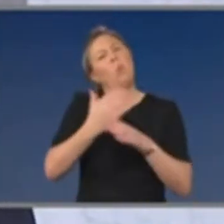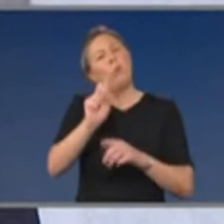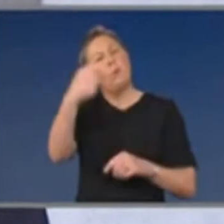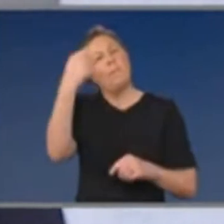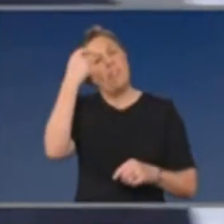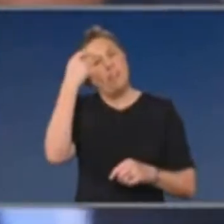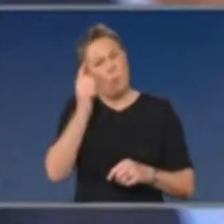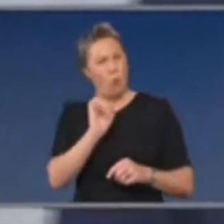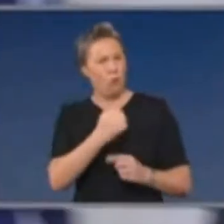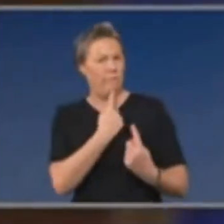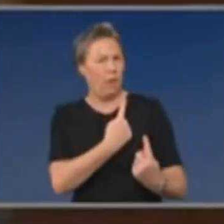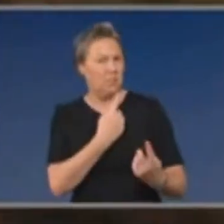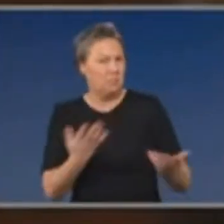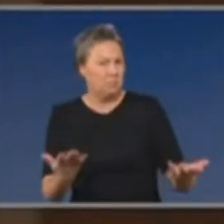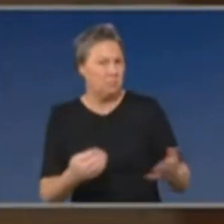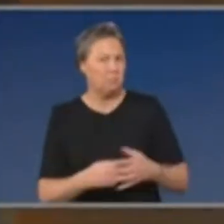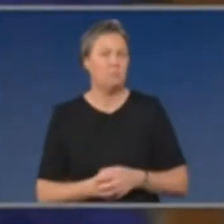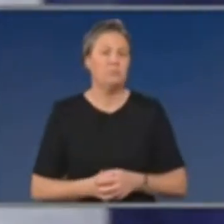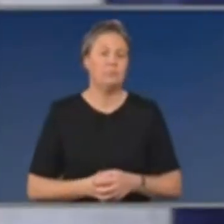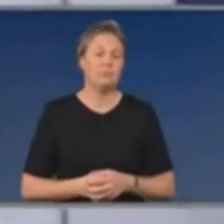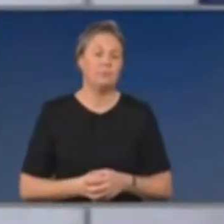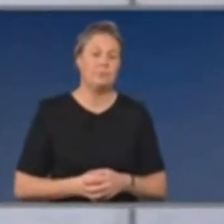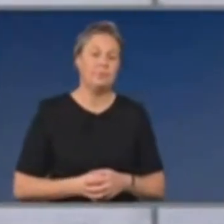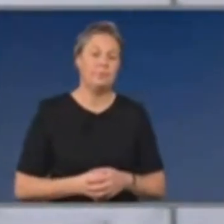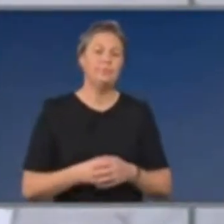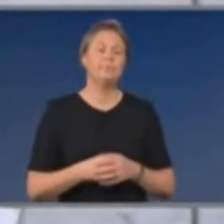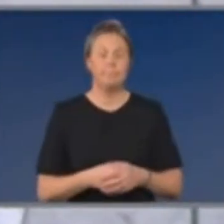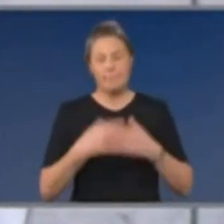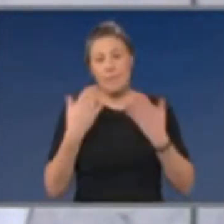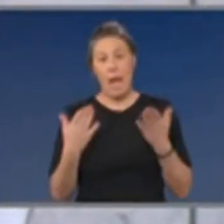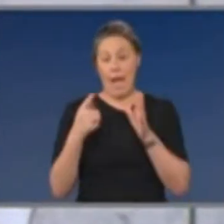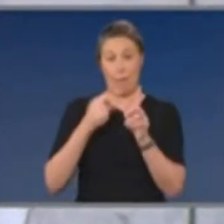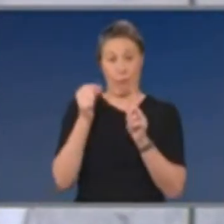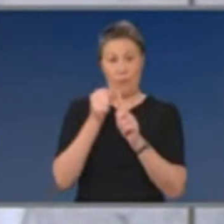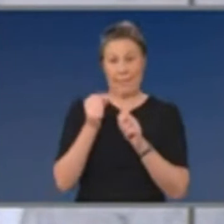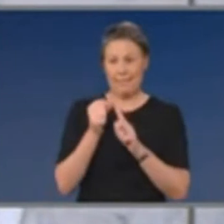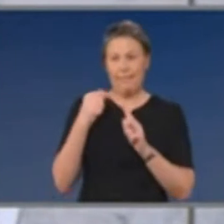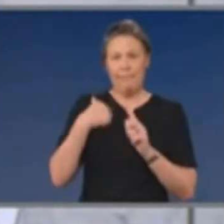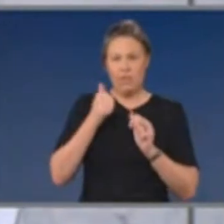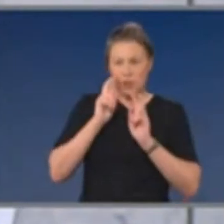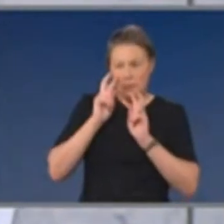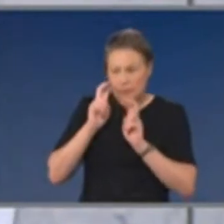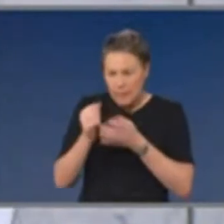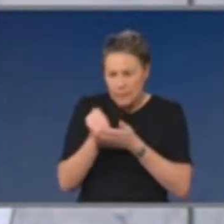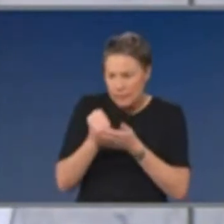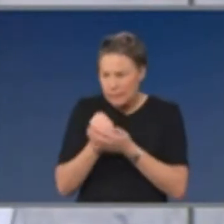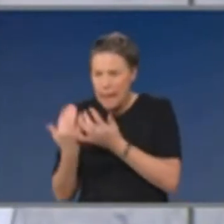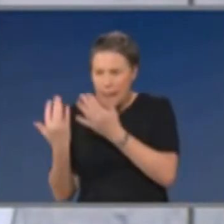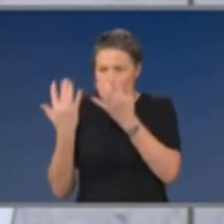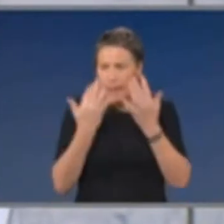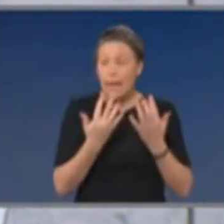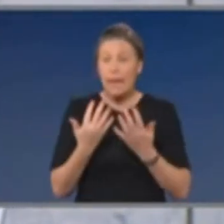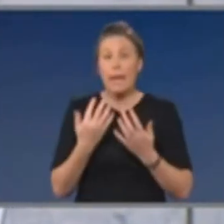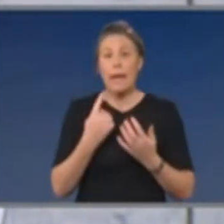ahead? Michaela, do you want to cover those? In relation to apprentices, the most recent data that the Commonwealth has shows that just